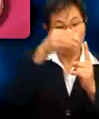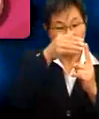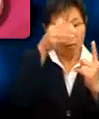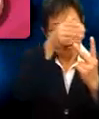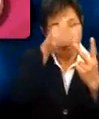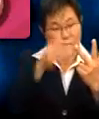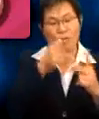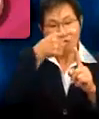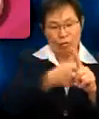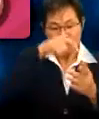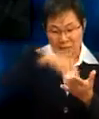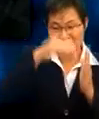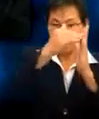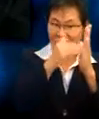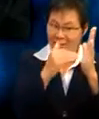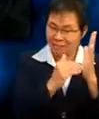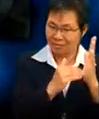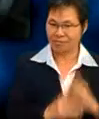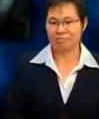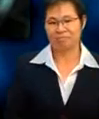these lessons.